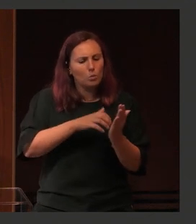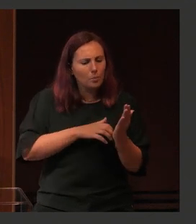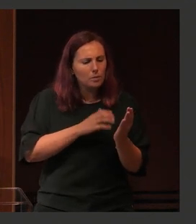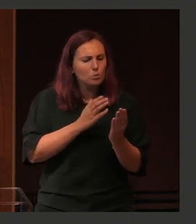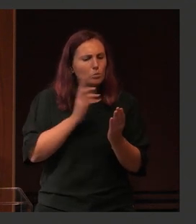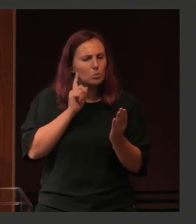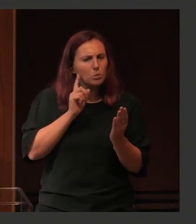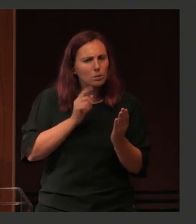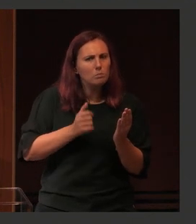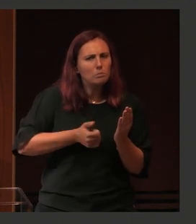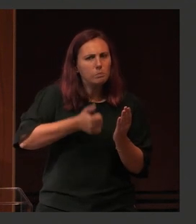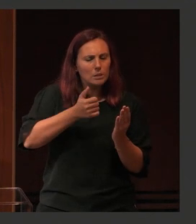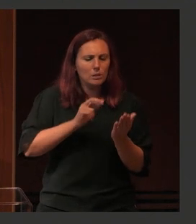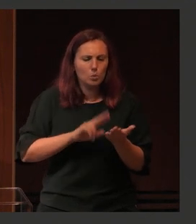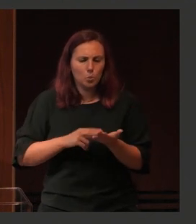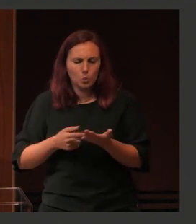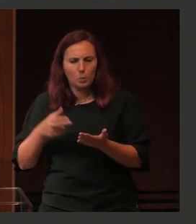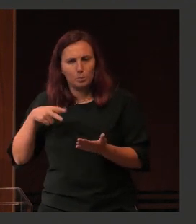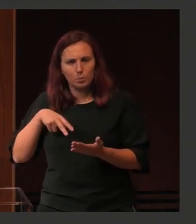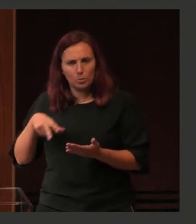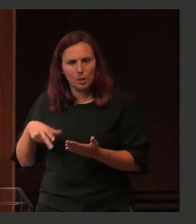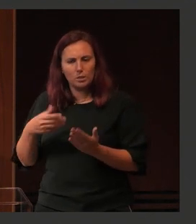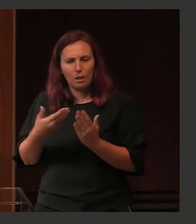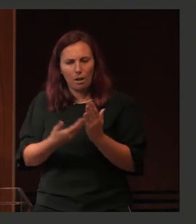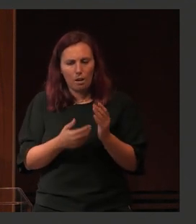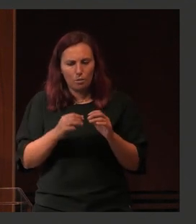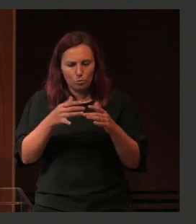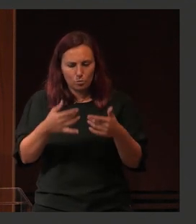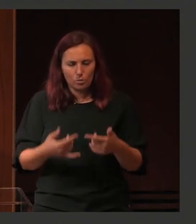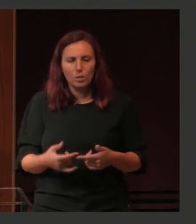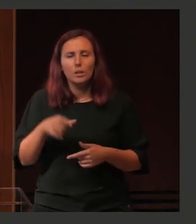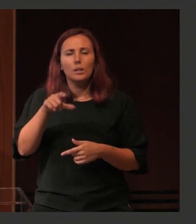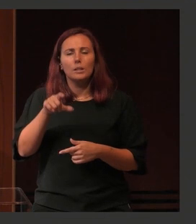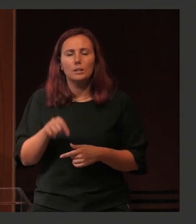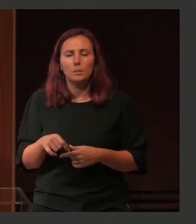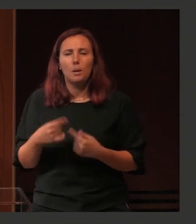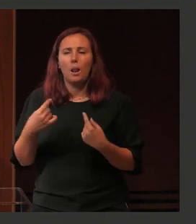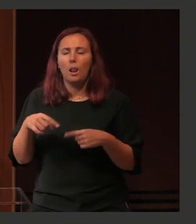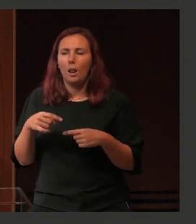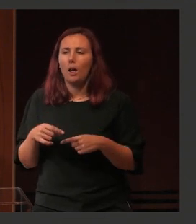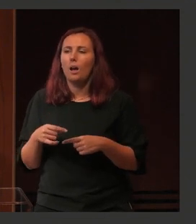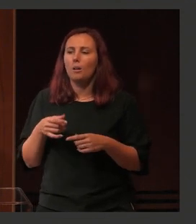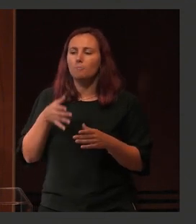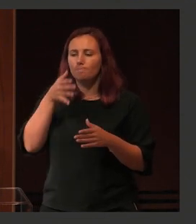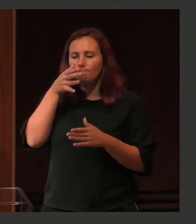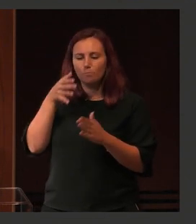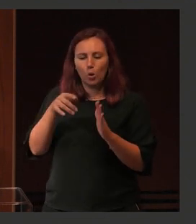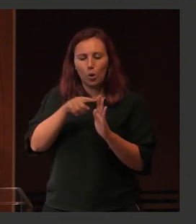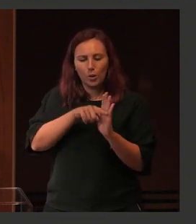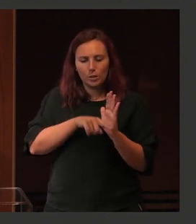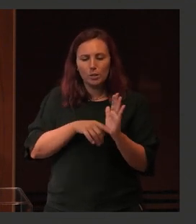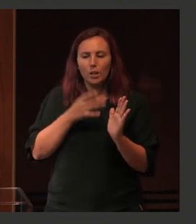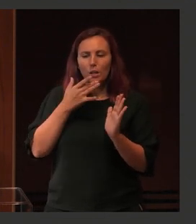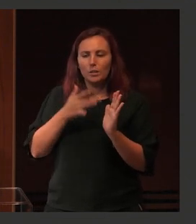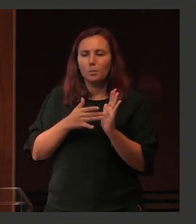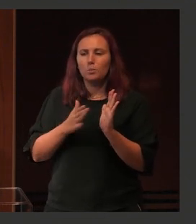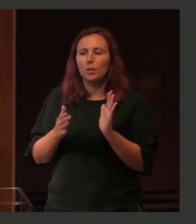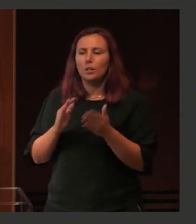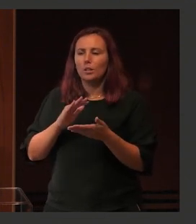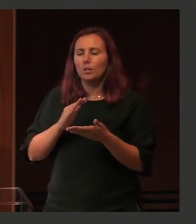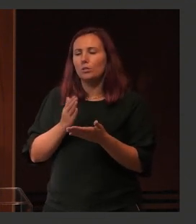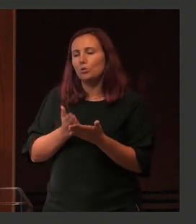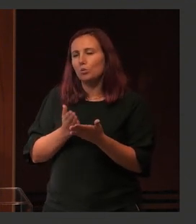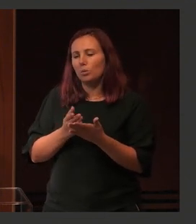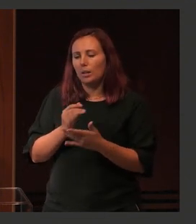their language. And we have IFLA school library guidelines. So there's many things